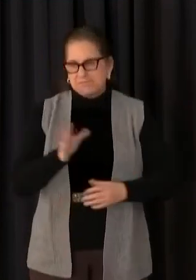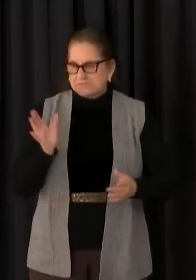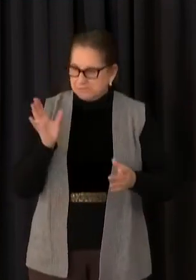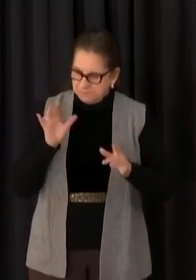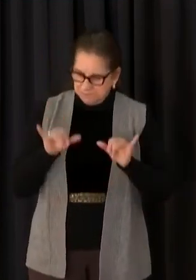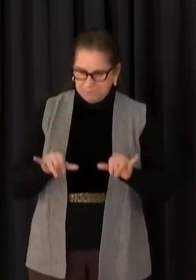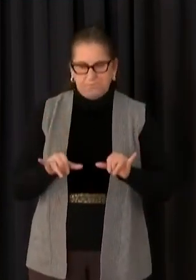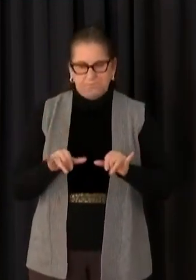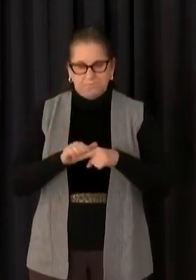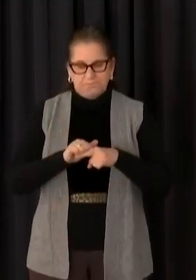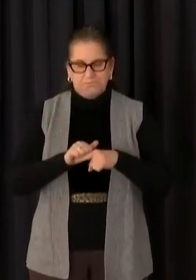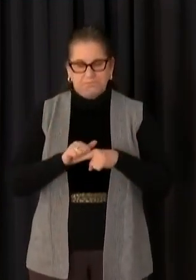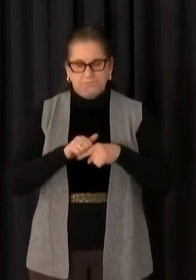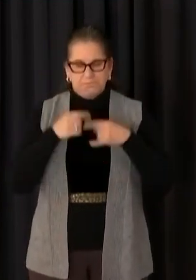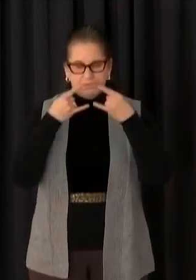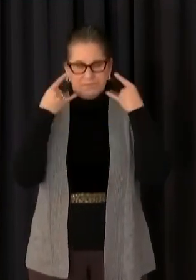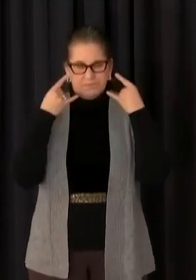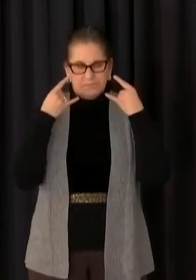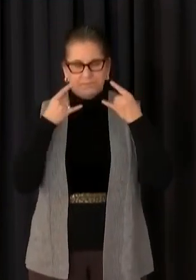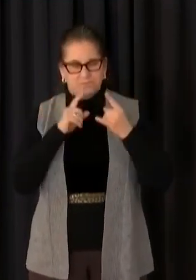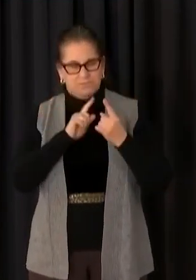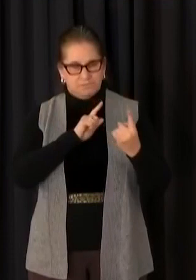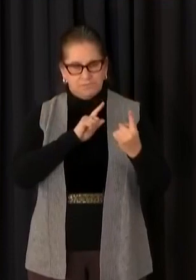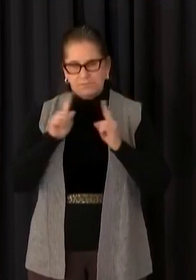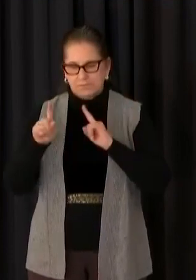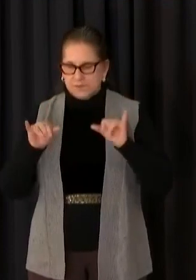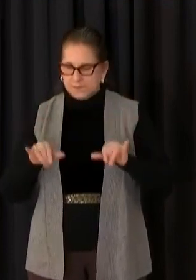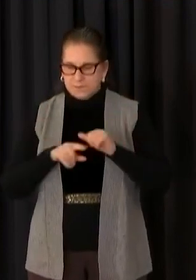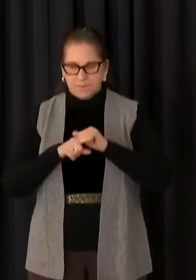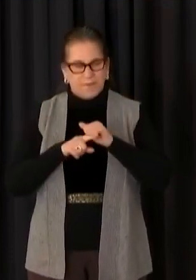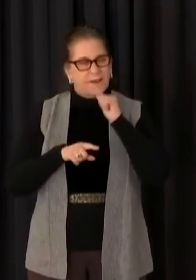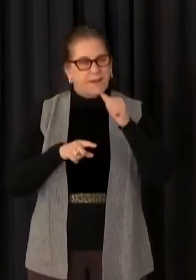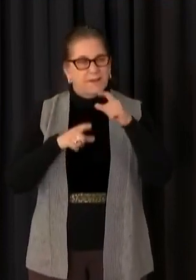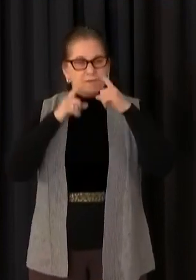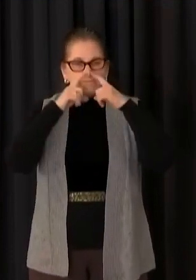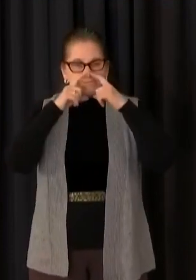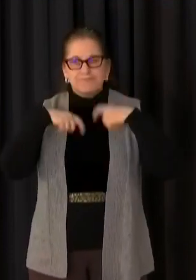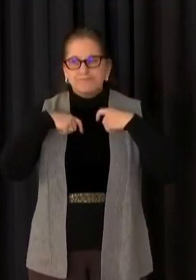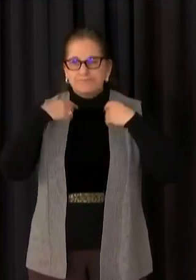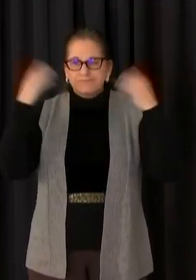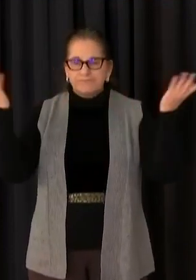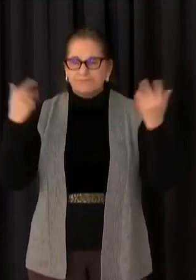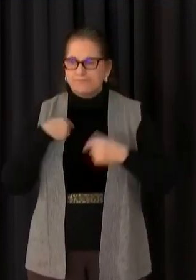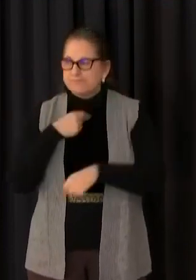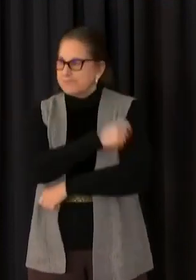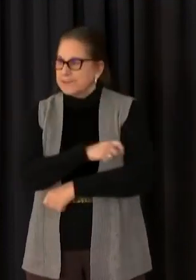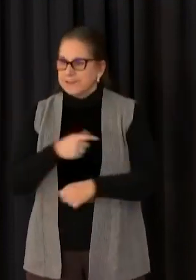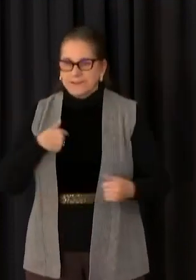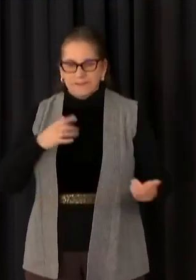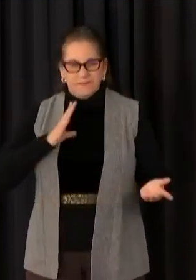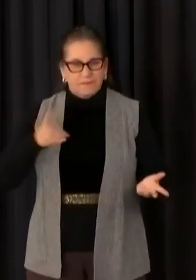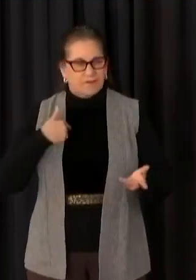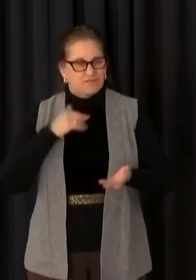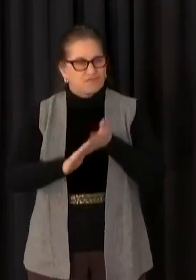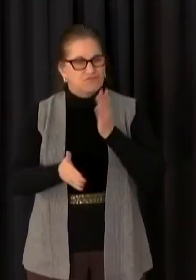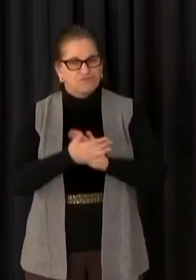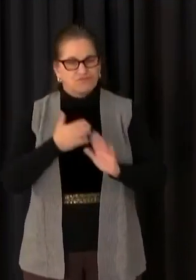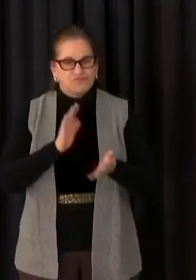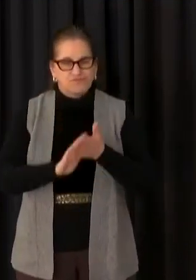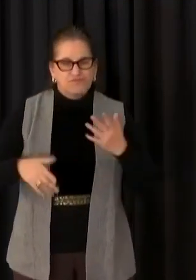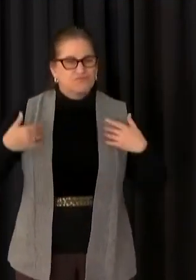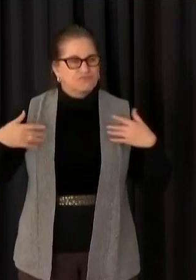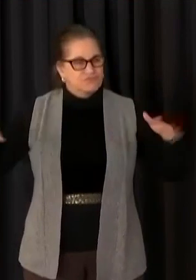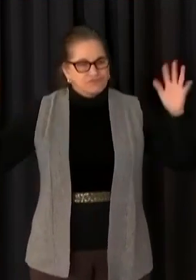stop wearing their mask after they've been fully inoculated and are developing the antibodies and things of that nature. Now,